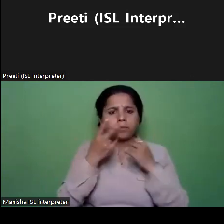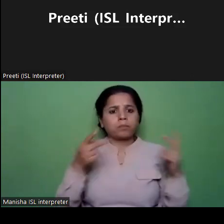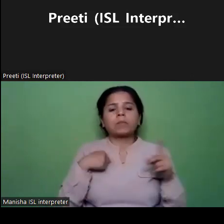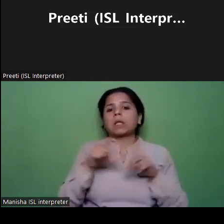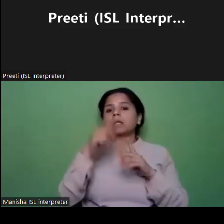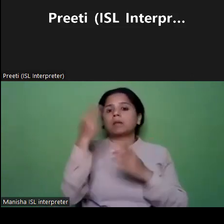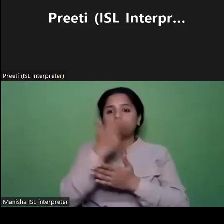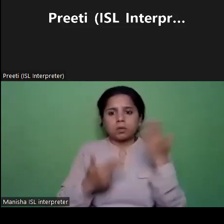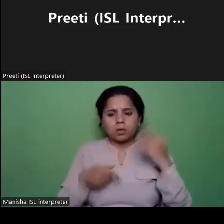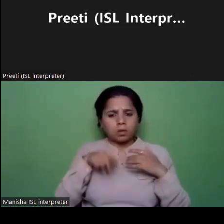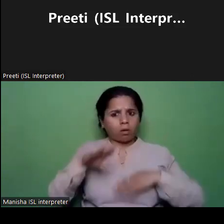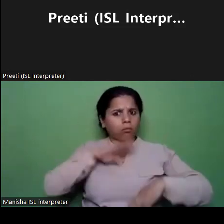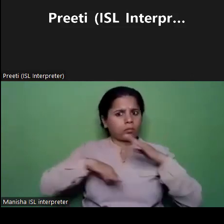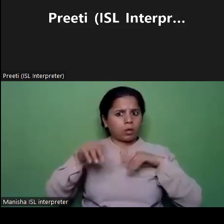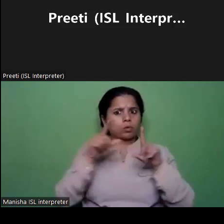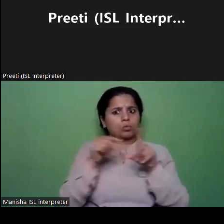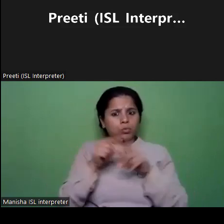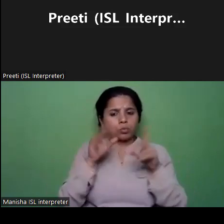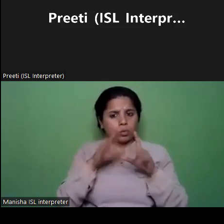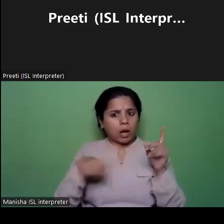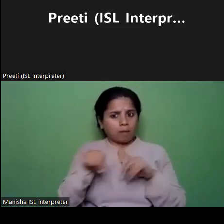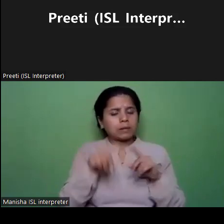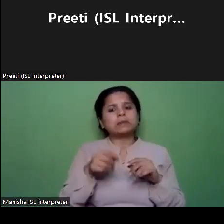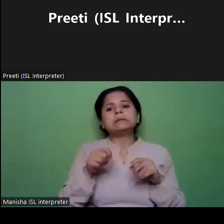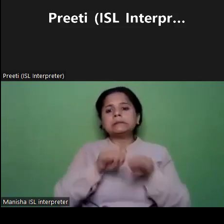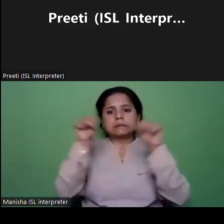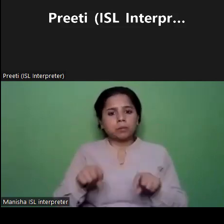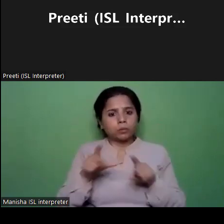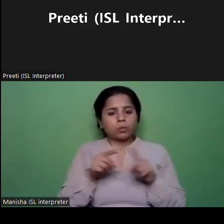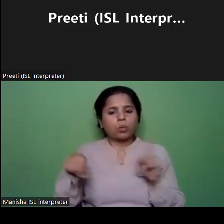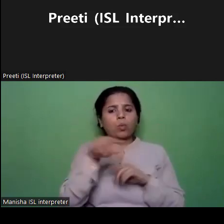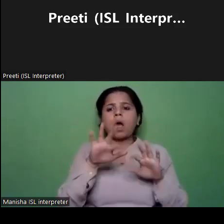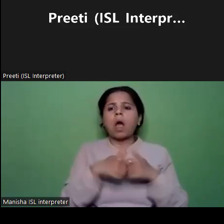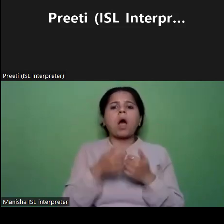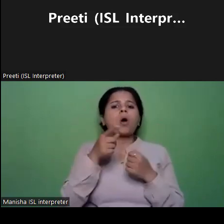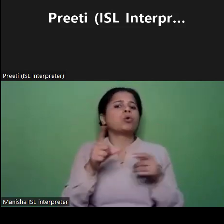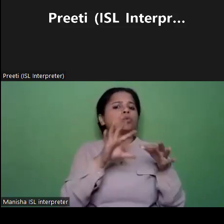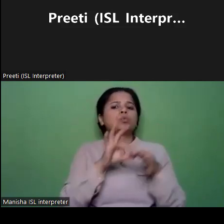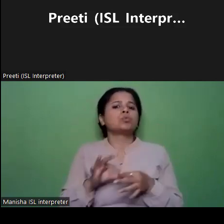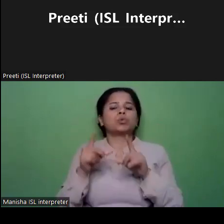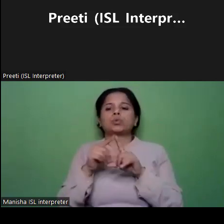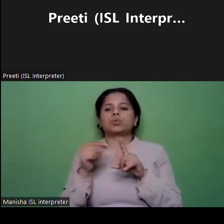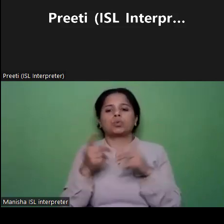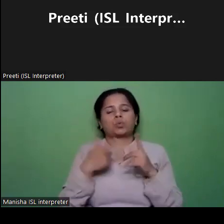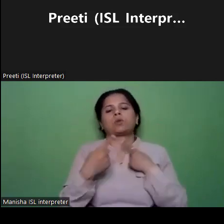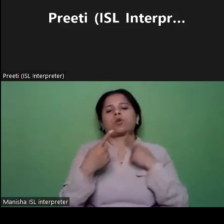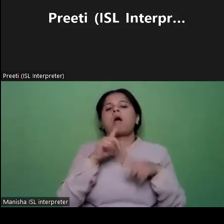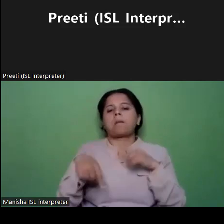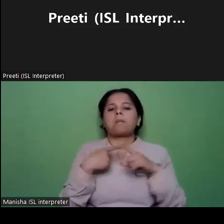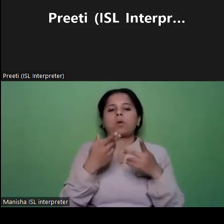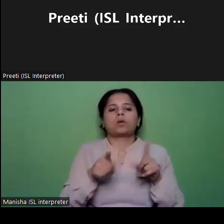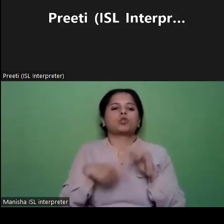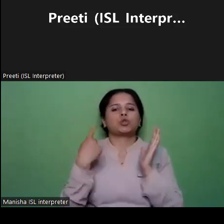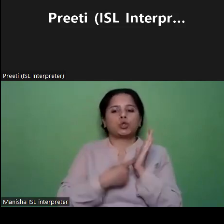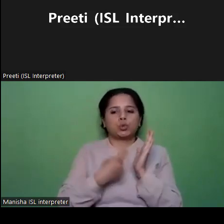system tolerate error? Right? And how does it compensate for it? We'll talk about that. Is a principle that